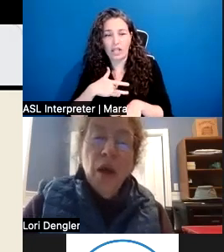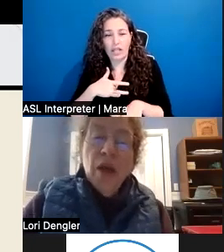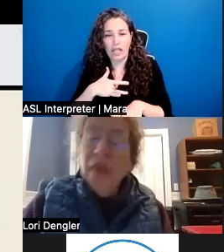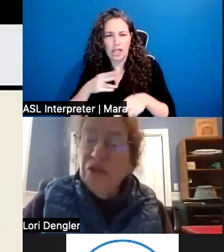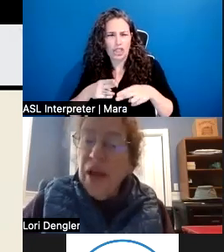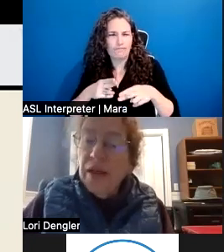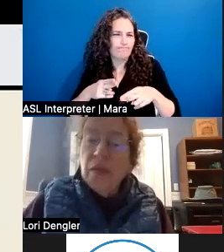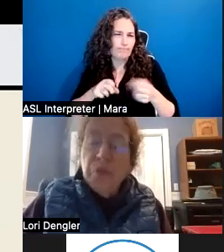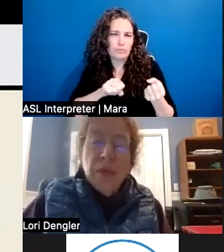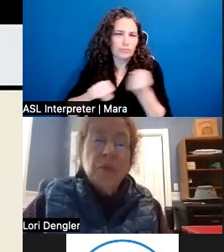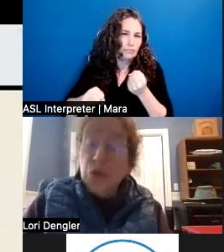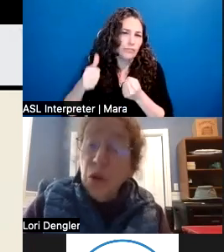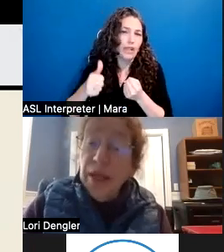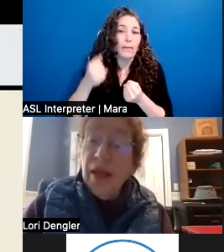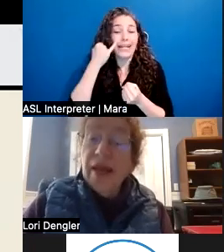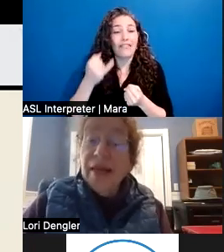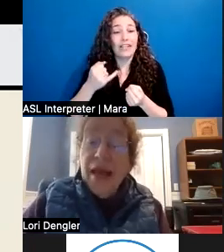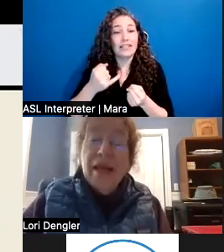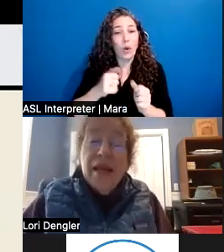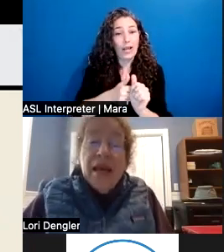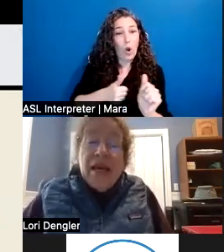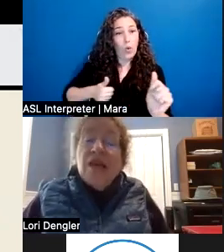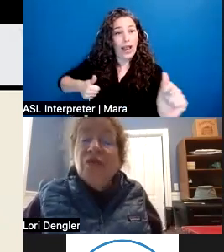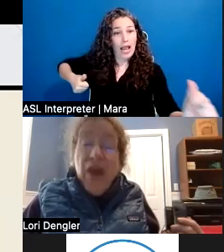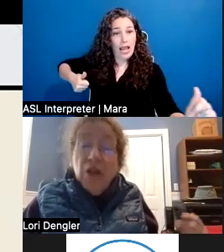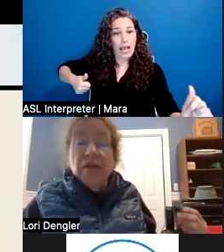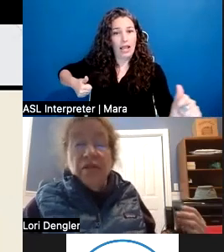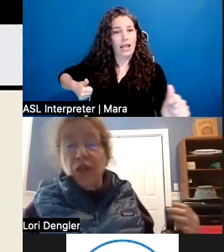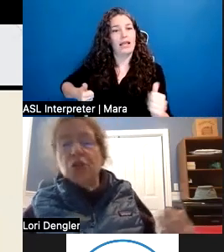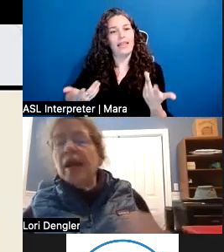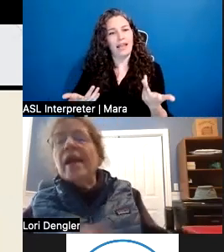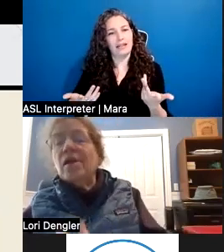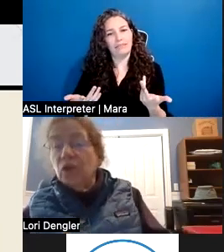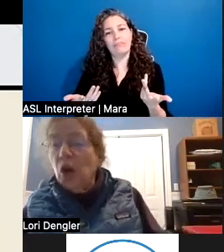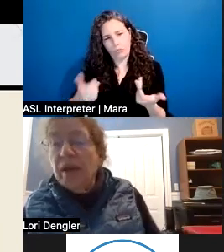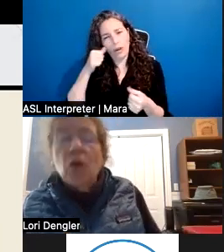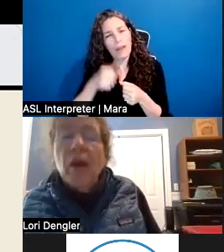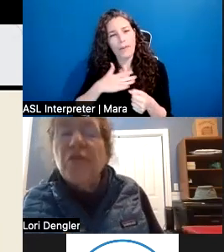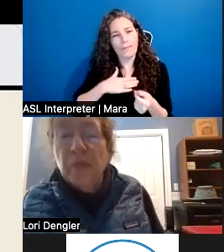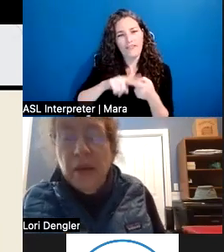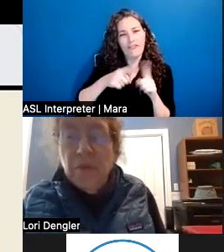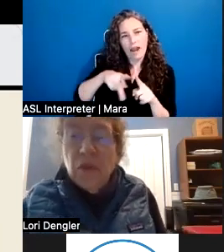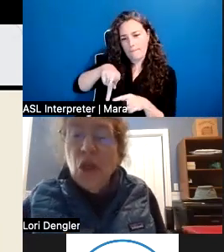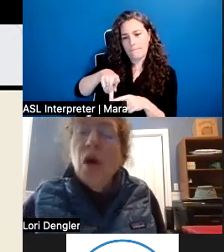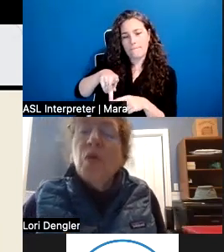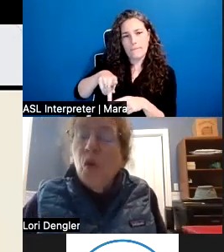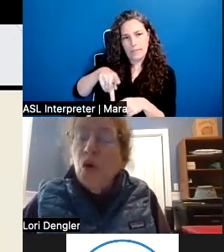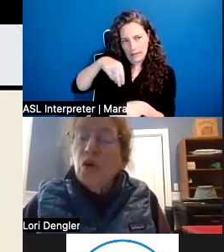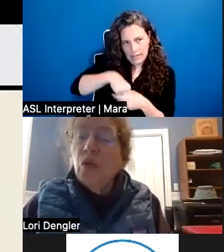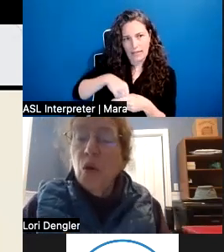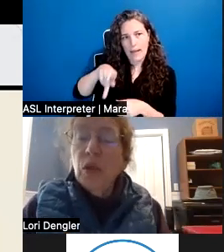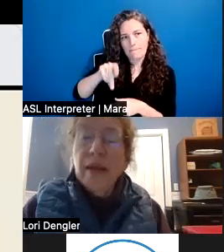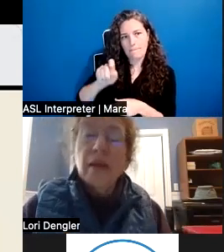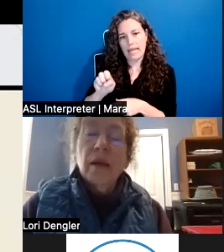So my friend in Petrolia, again, he felt the train going away from him. So a